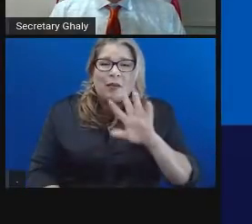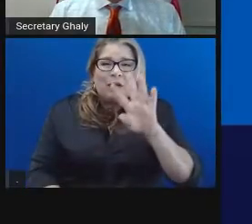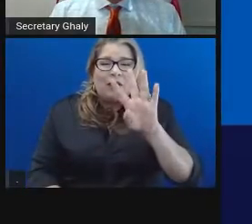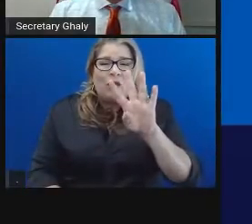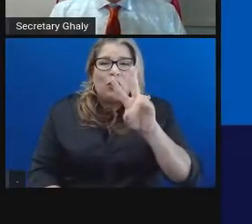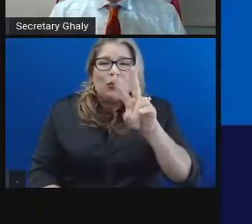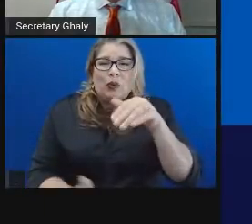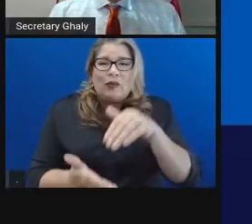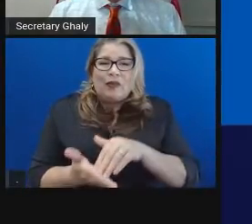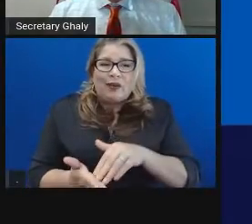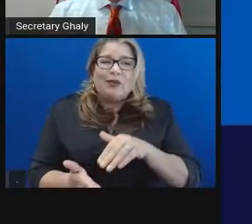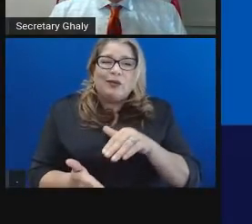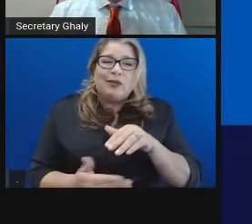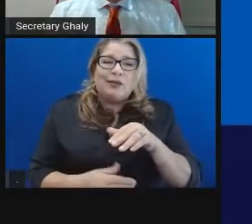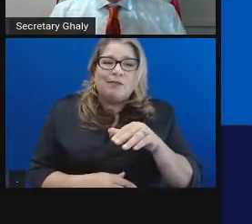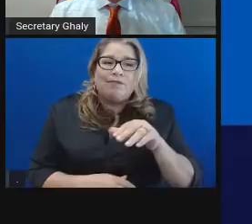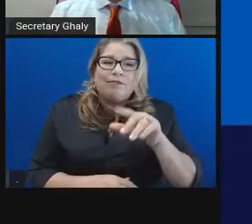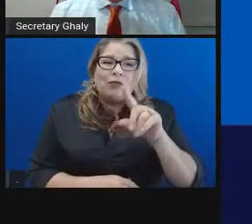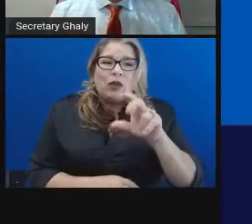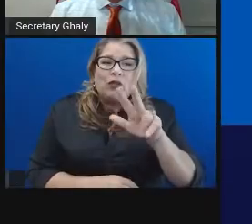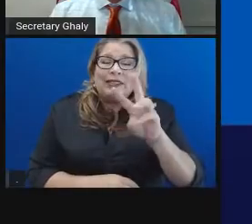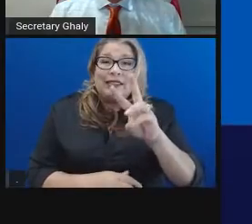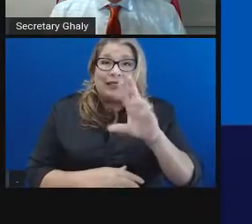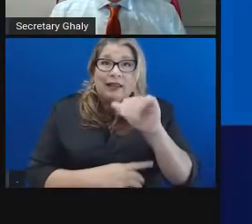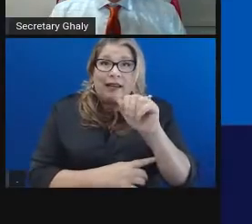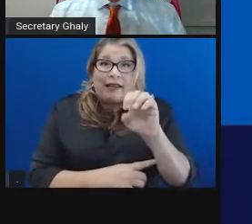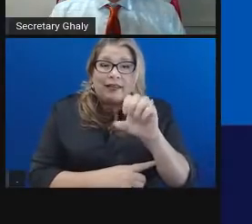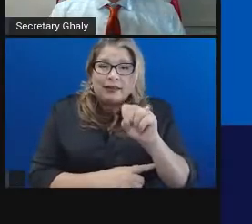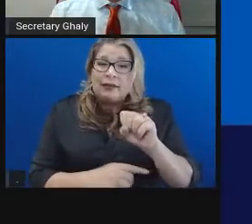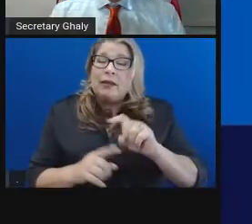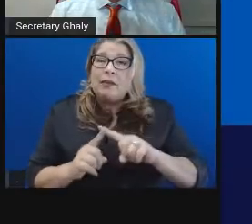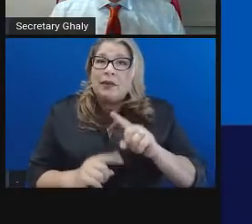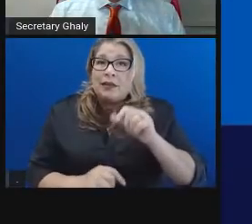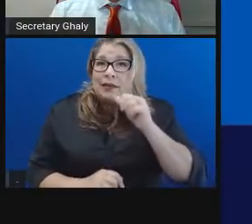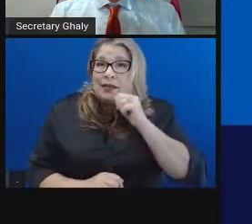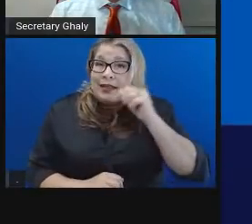42,136 cases, and yesterday reporting a lower number at